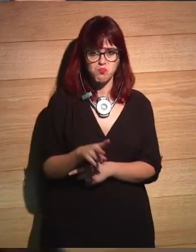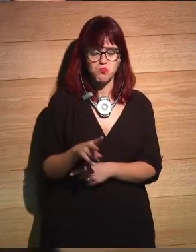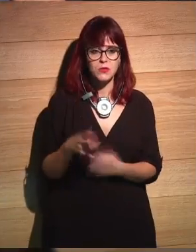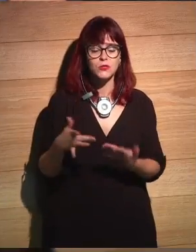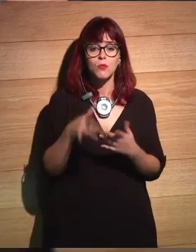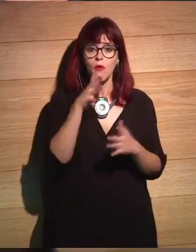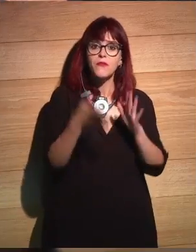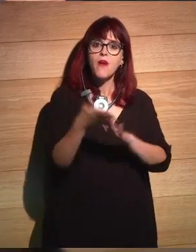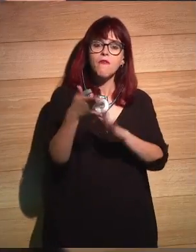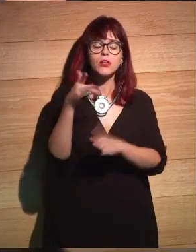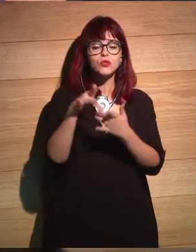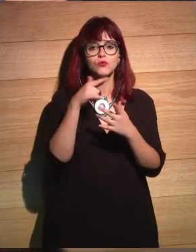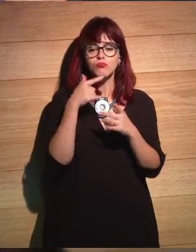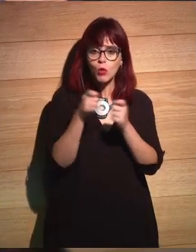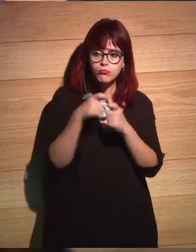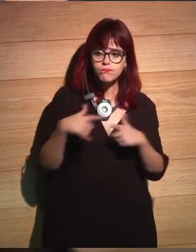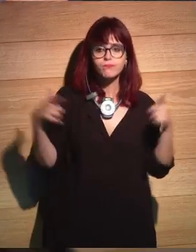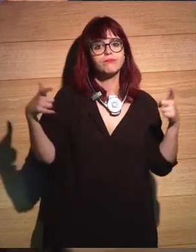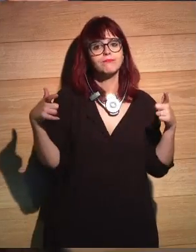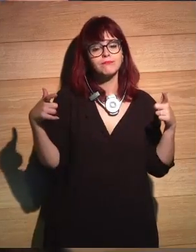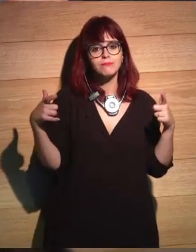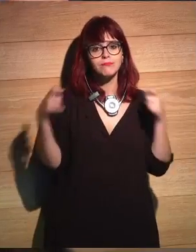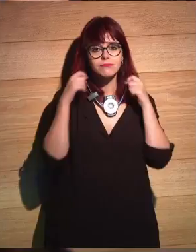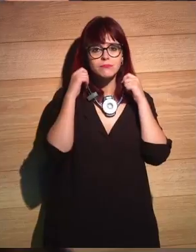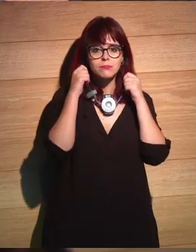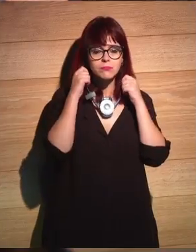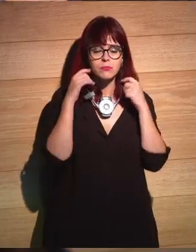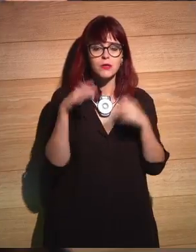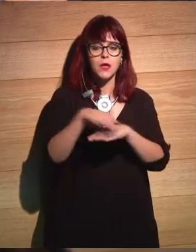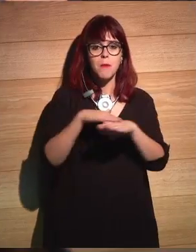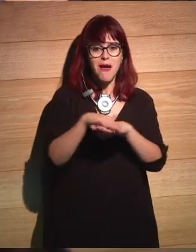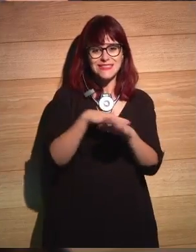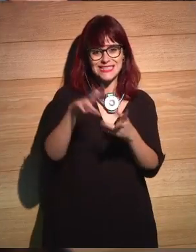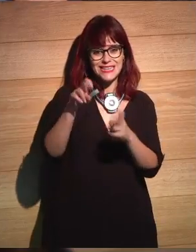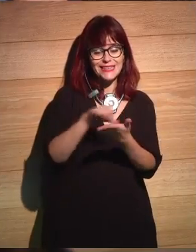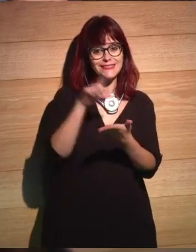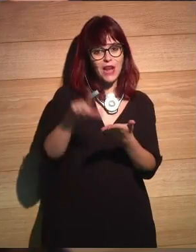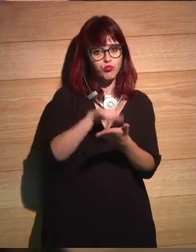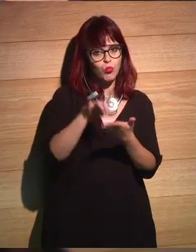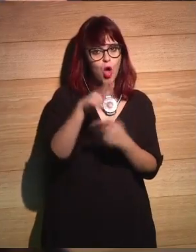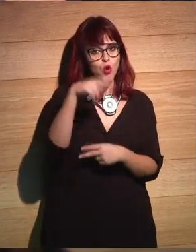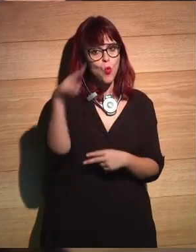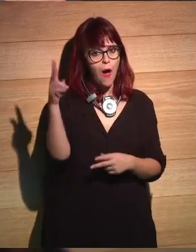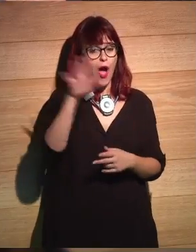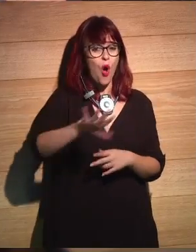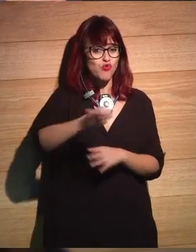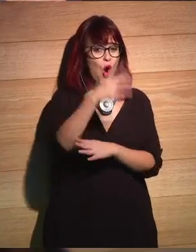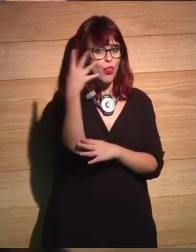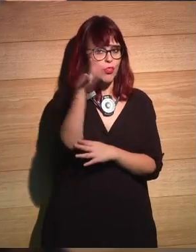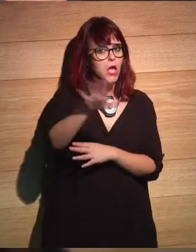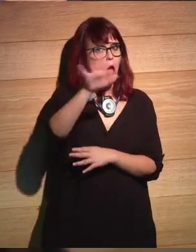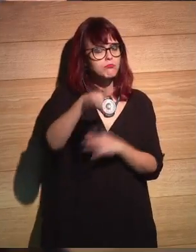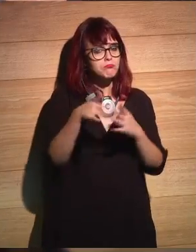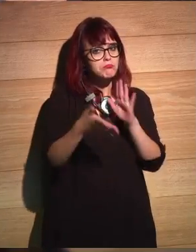is living quite comfortably on its own and that people are interested in, and also quite a number